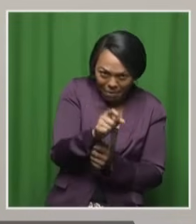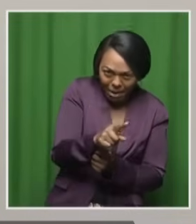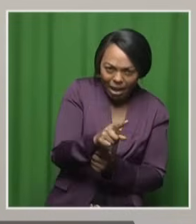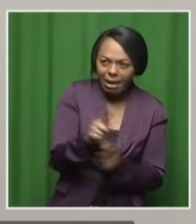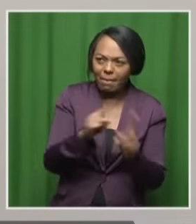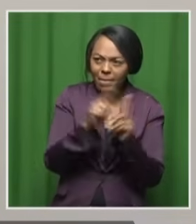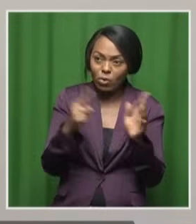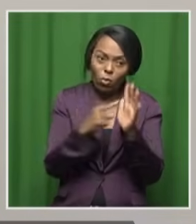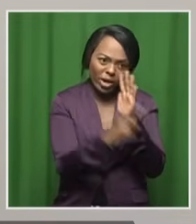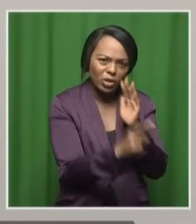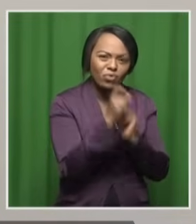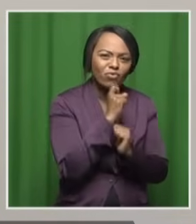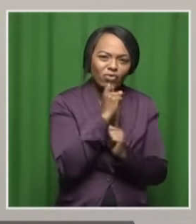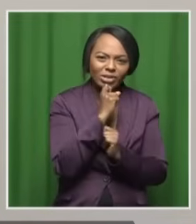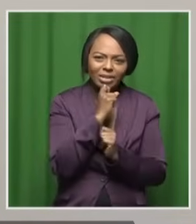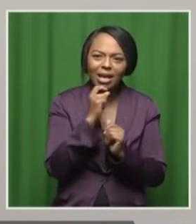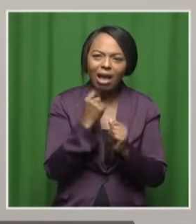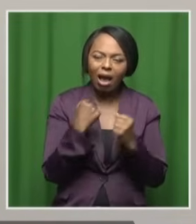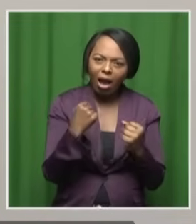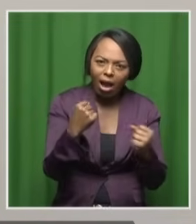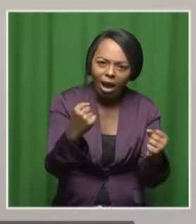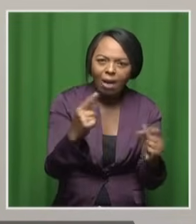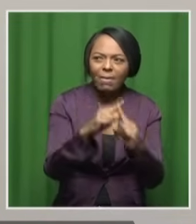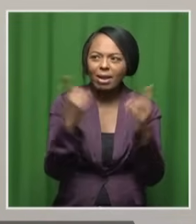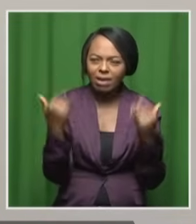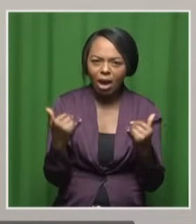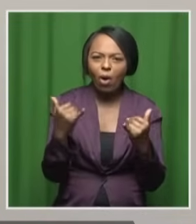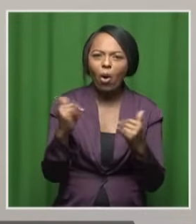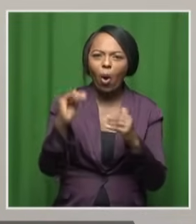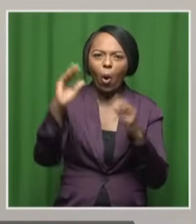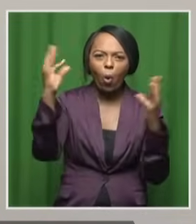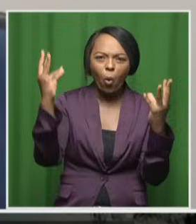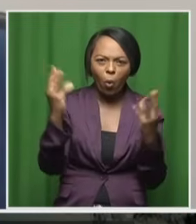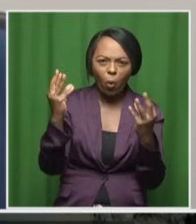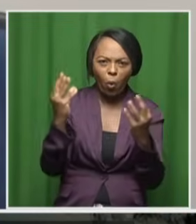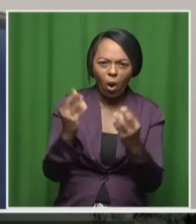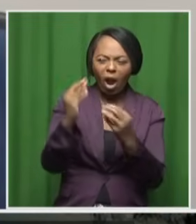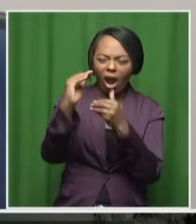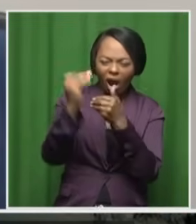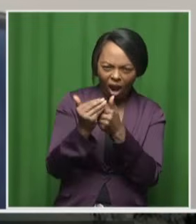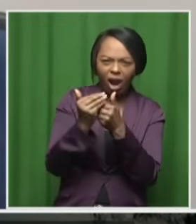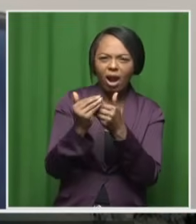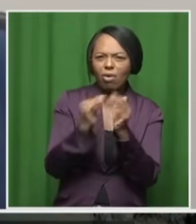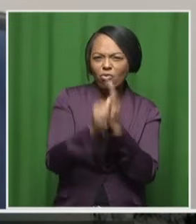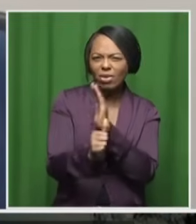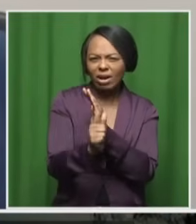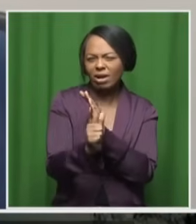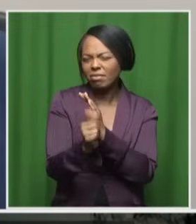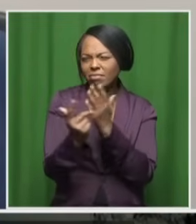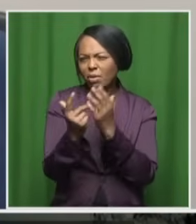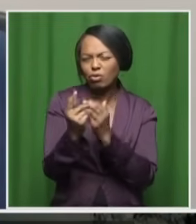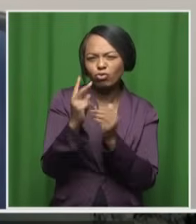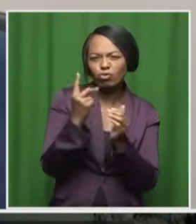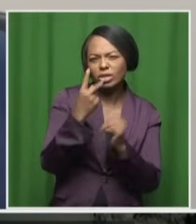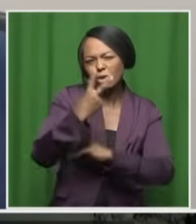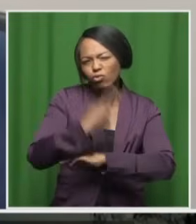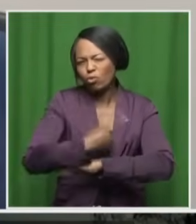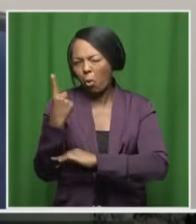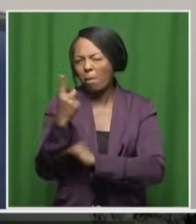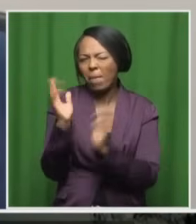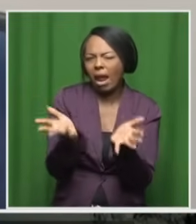that I think is shared by very many people across the country. Very much so. But just help us understand, if we're looking